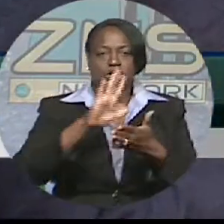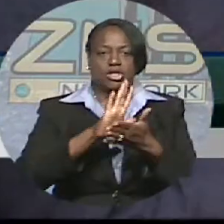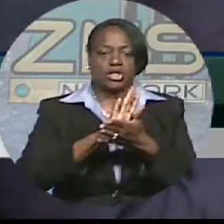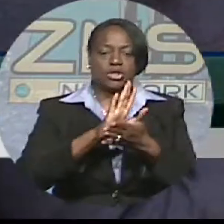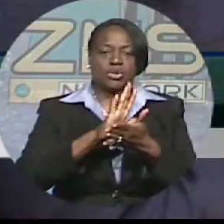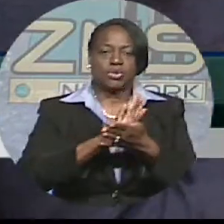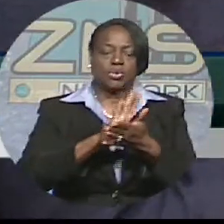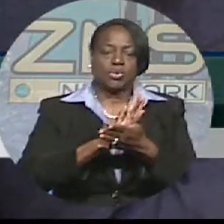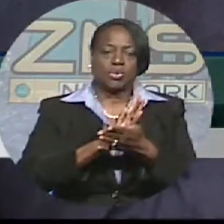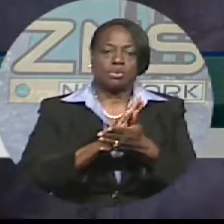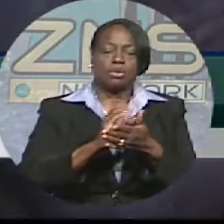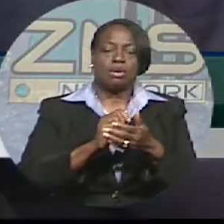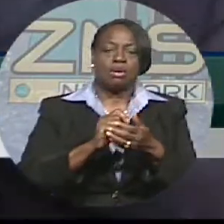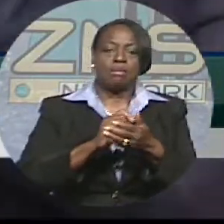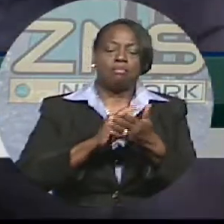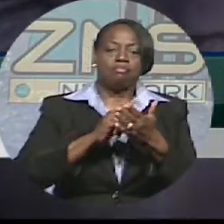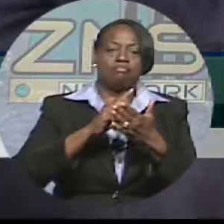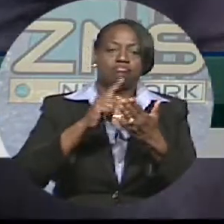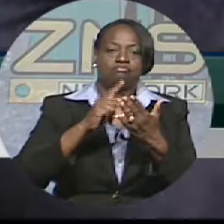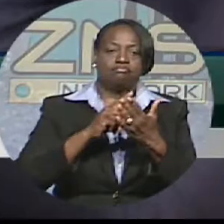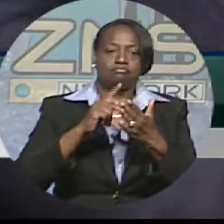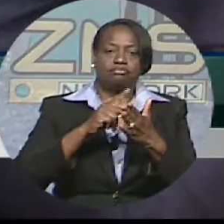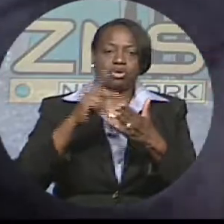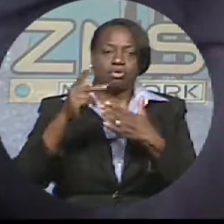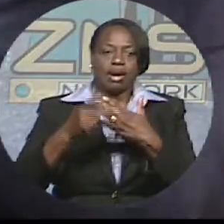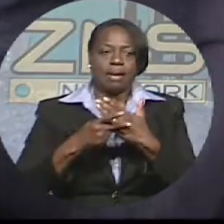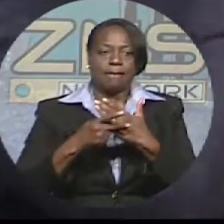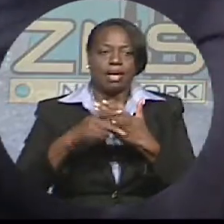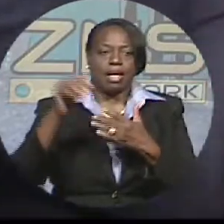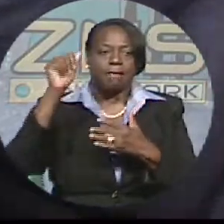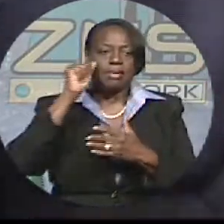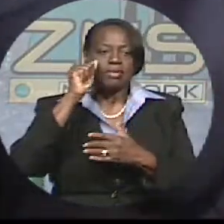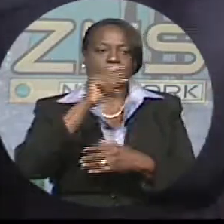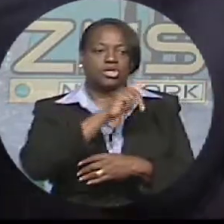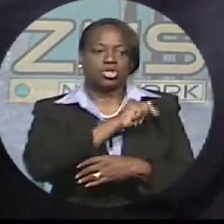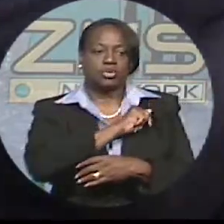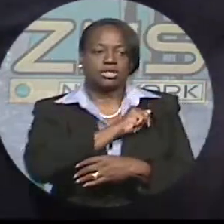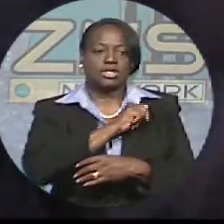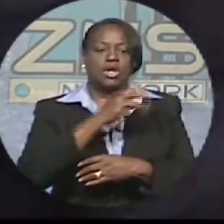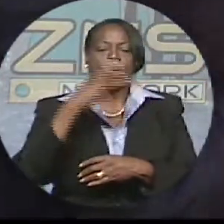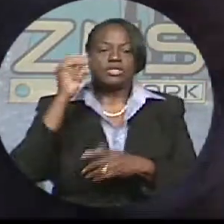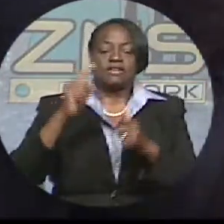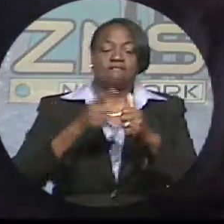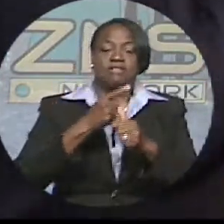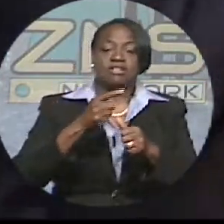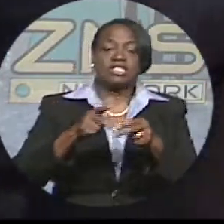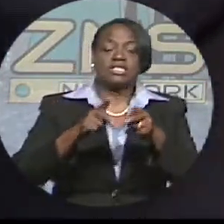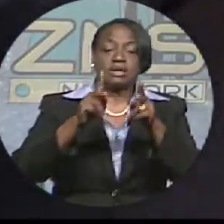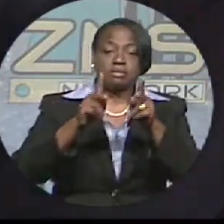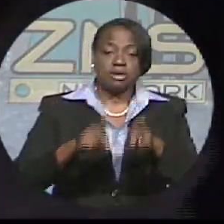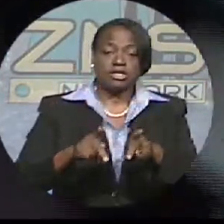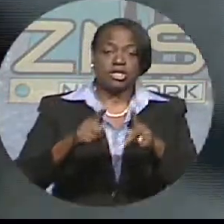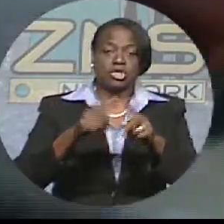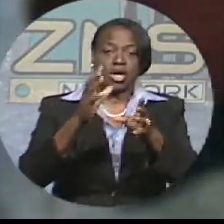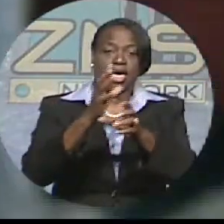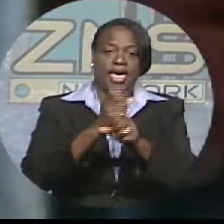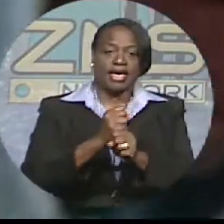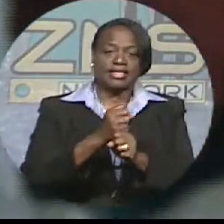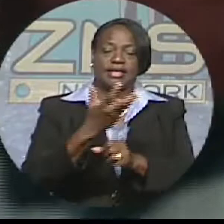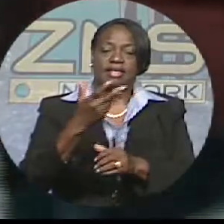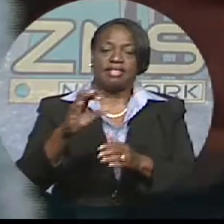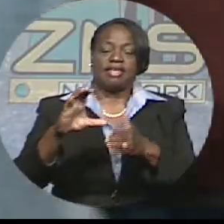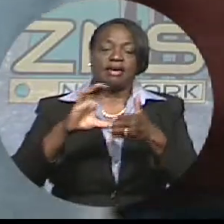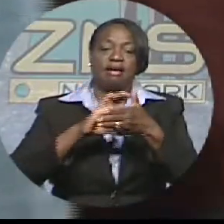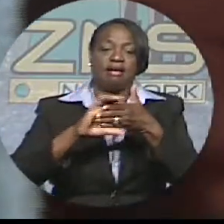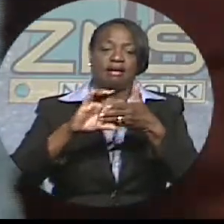Alberta Thompson was the first client to be presented with the new Visa debit card Thursday night. The card comes with restrictions to prevent clients from abusing